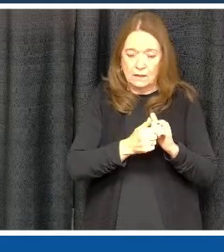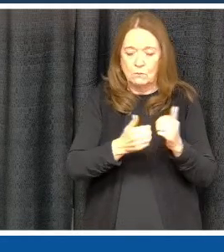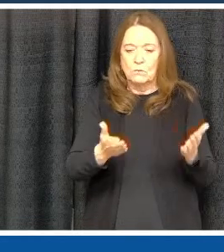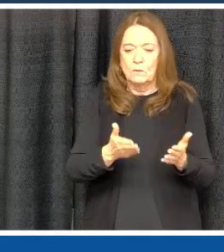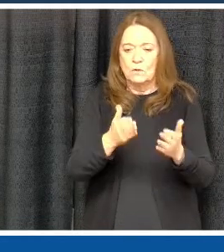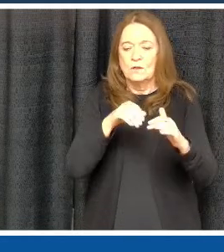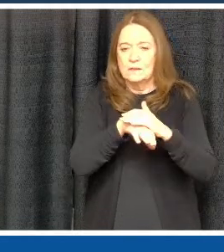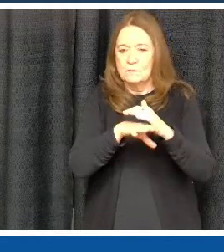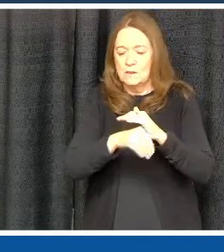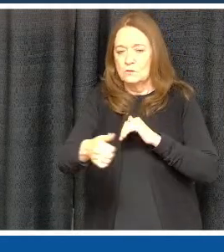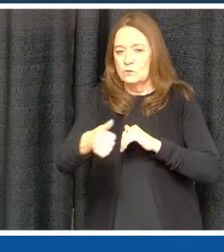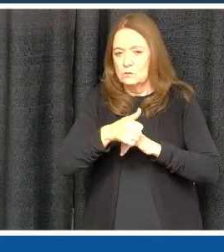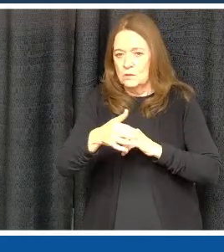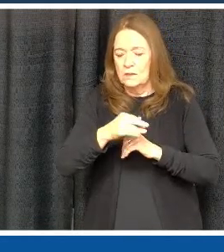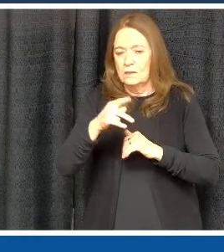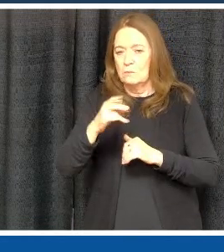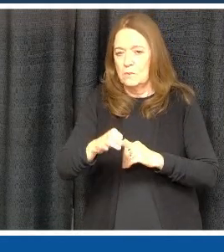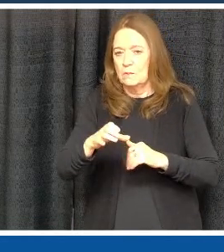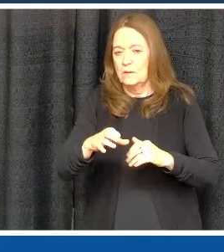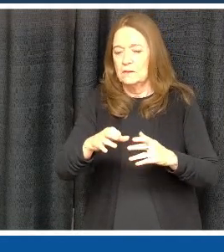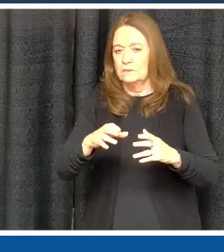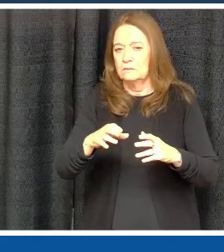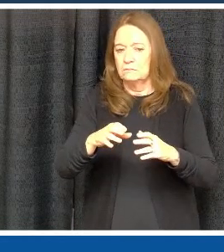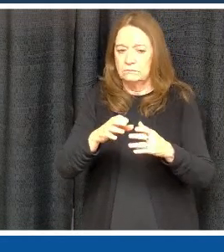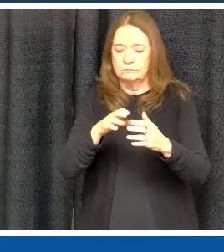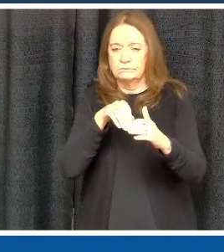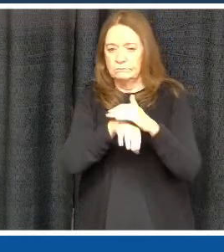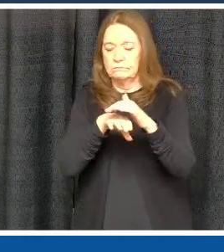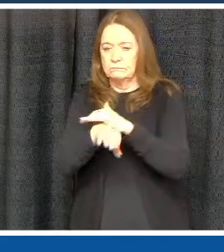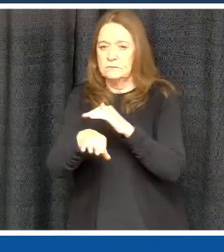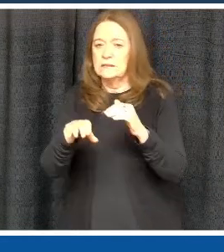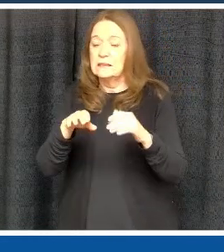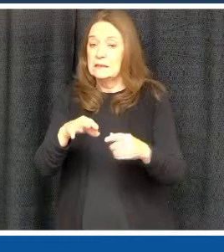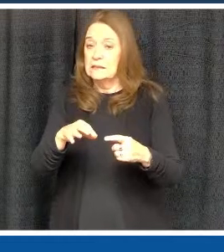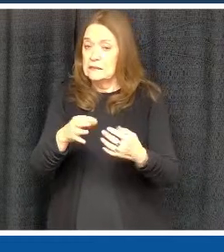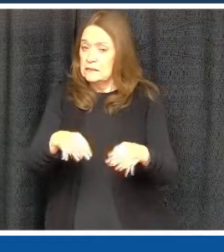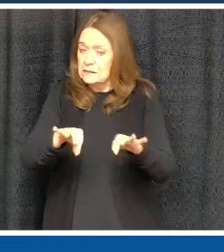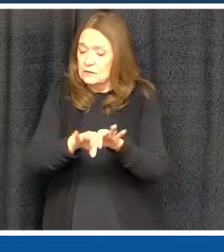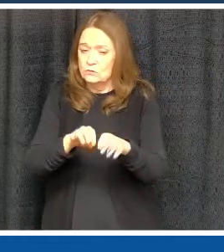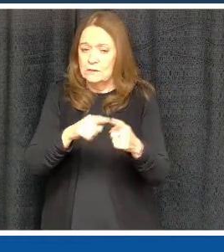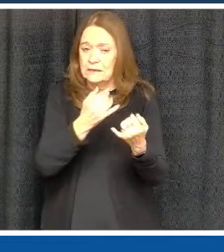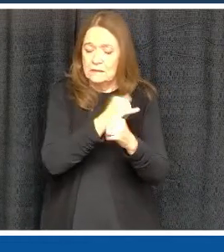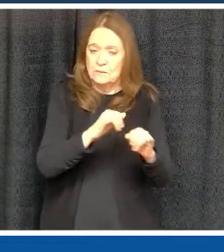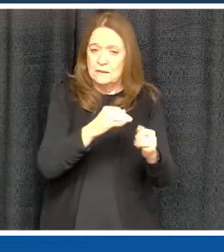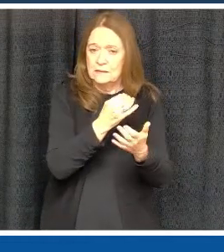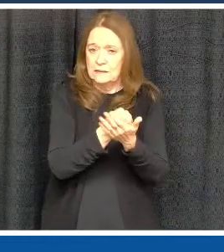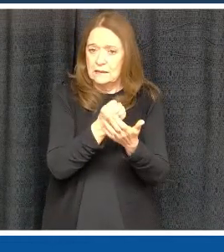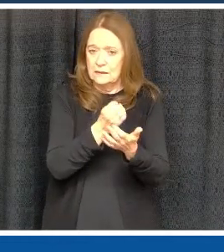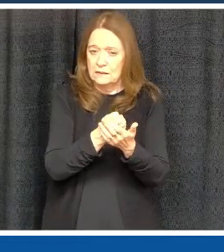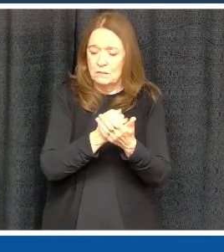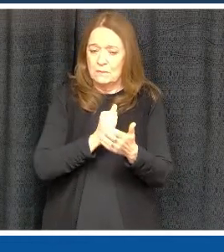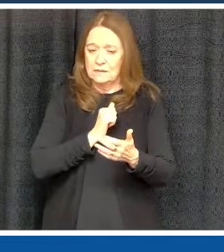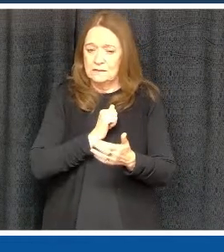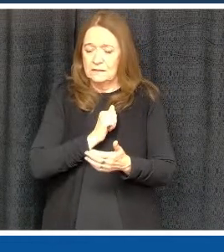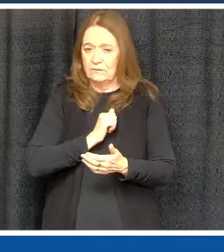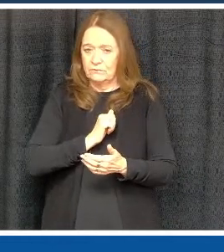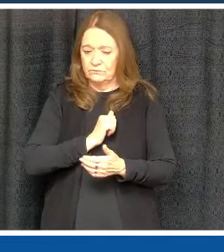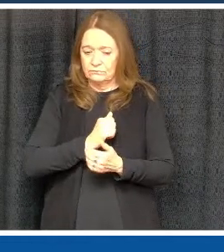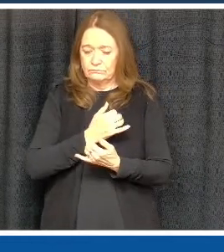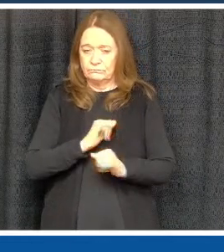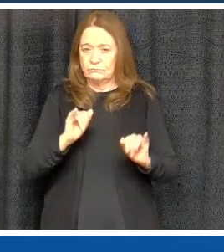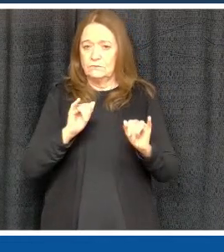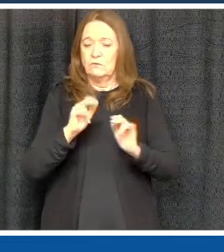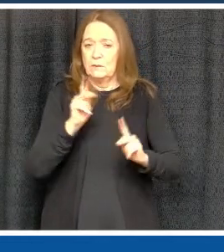in transportation and public accommodations, essential in the independence and economic self-sufficiency of individuals